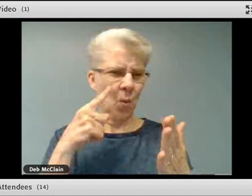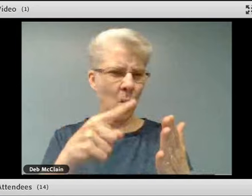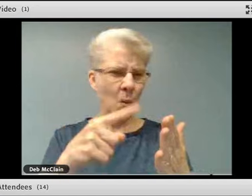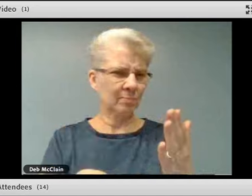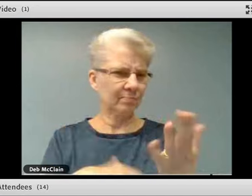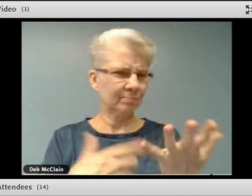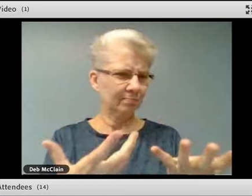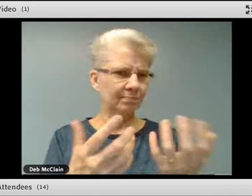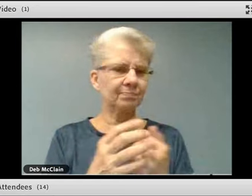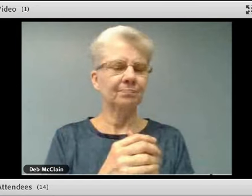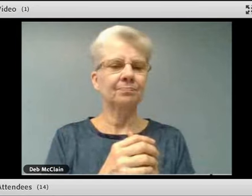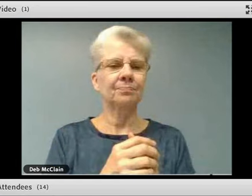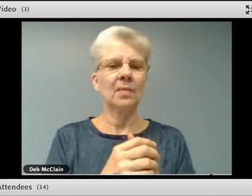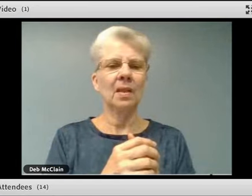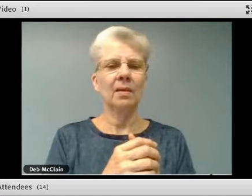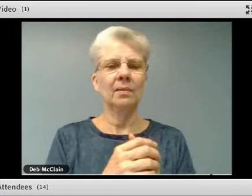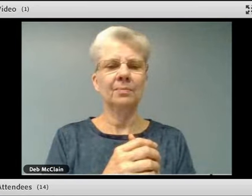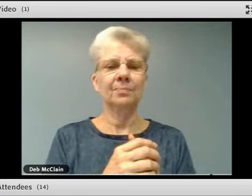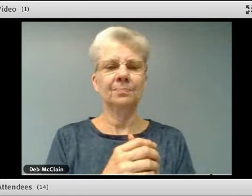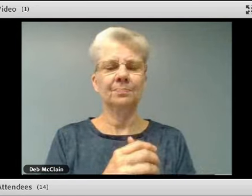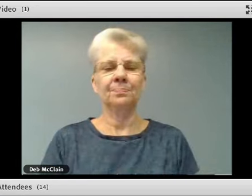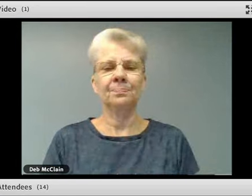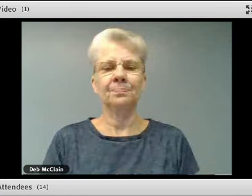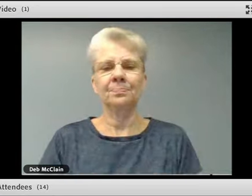present to its audience.